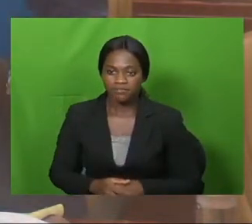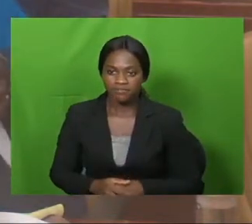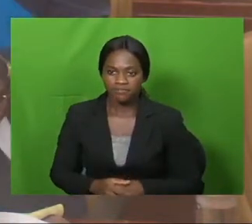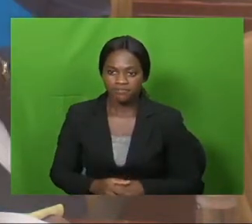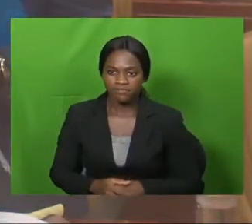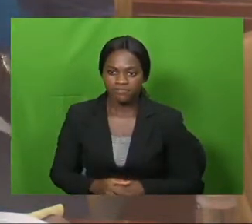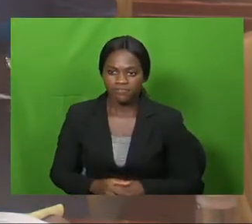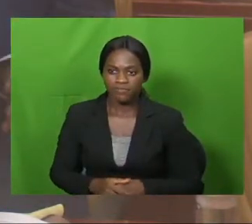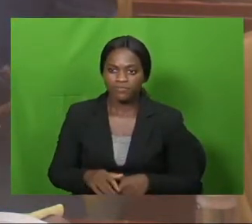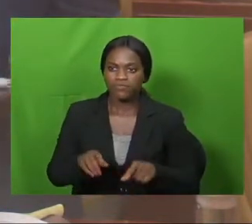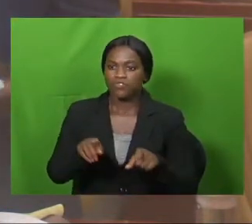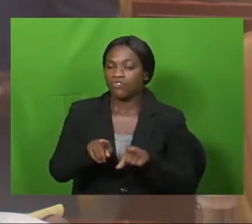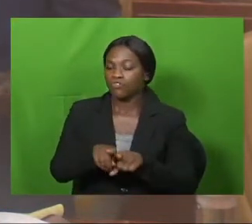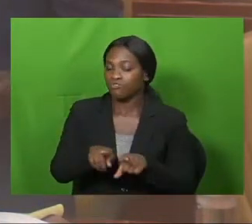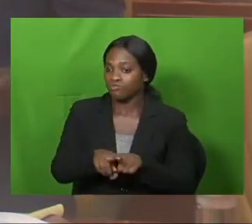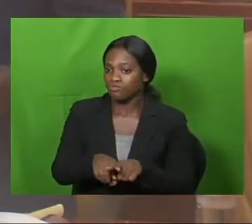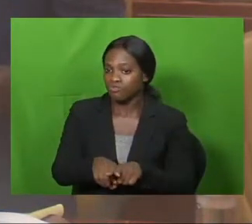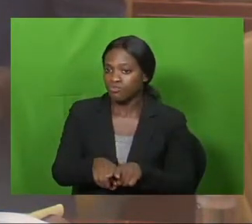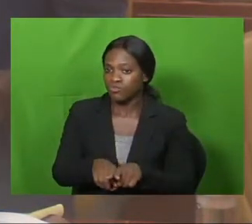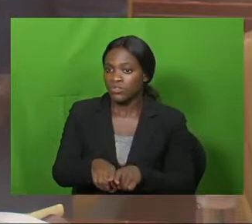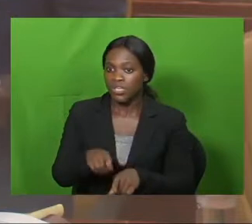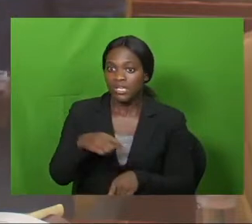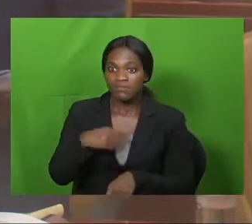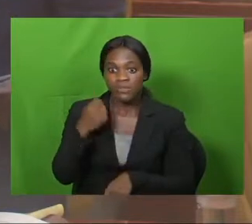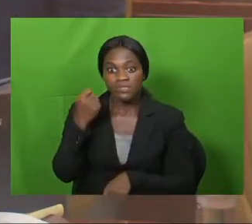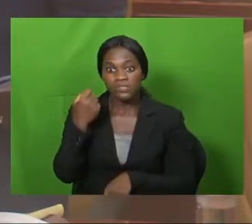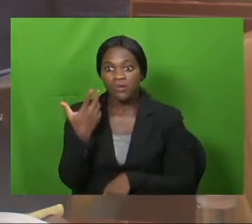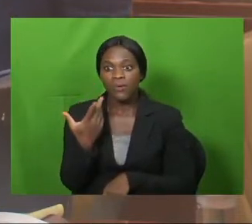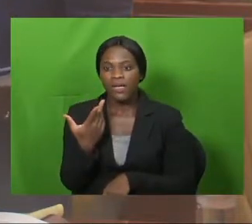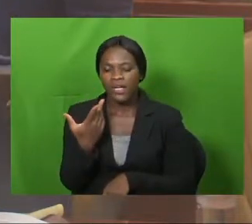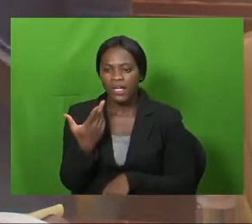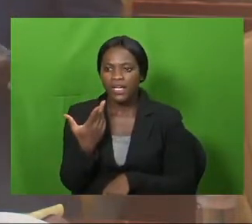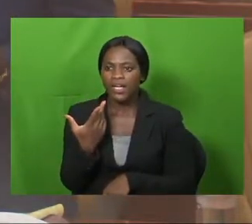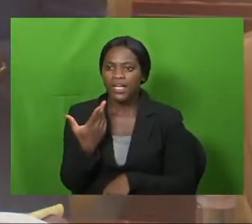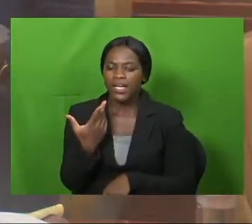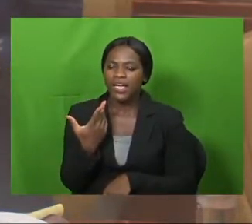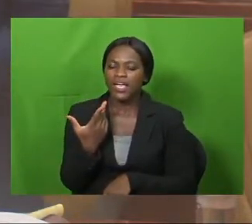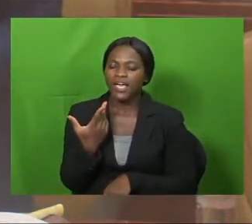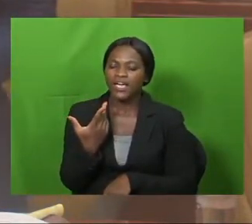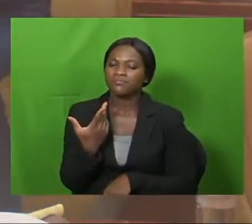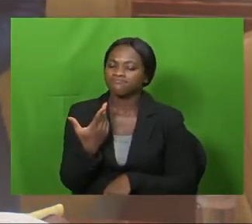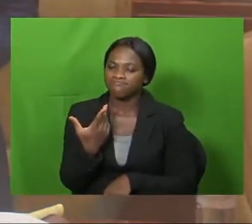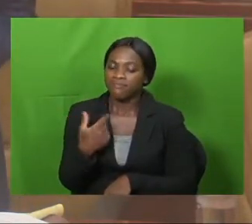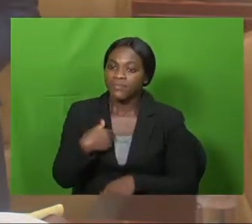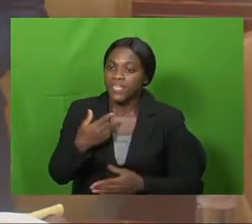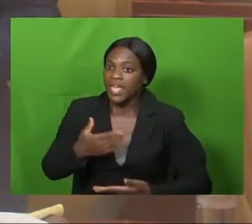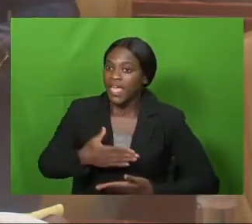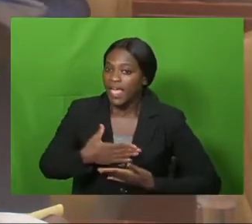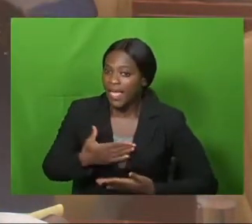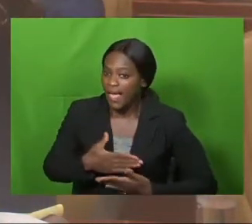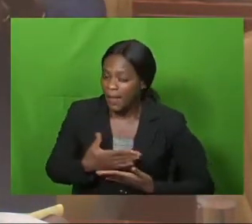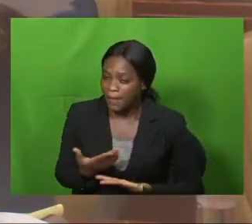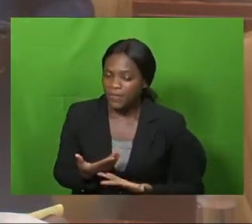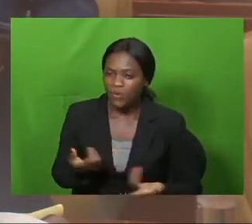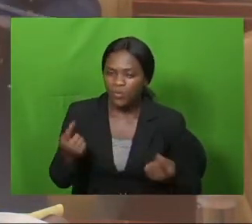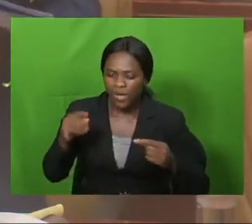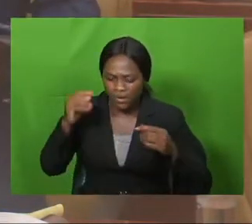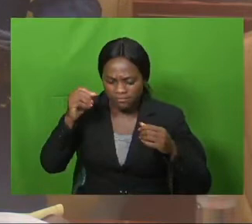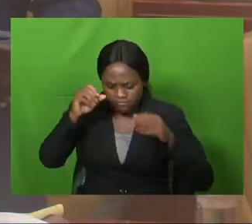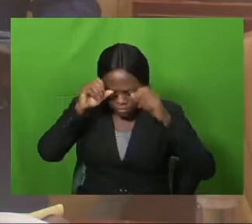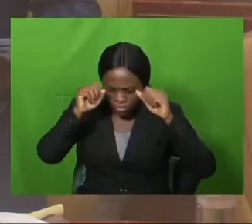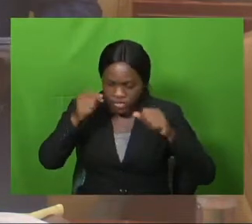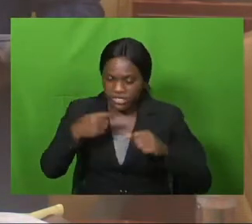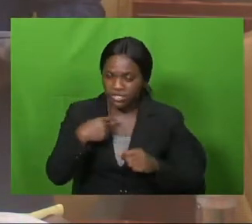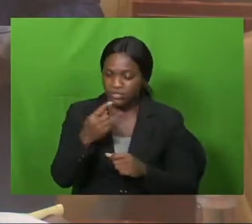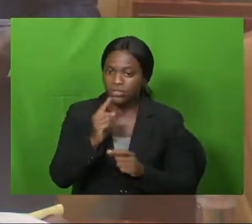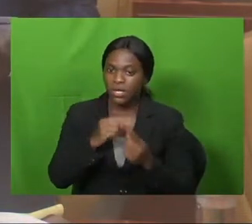was elated that the President addressed something which has been mocking us for years in terms of the massive import